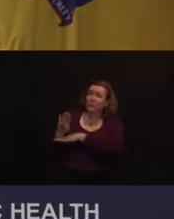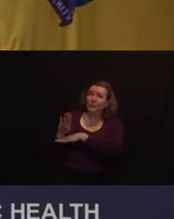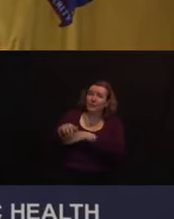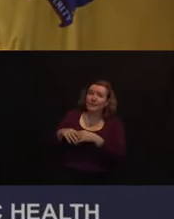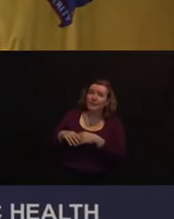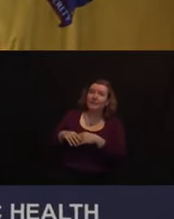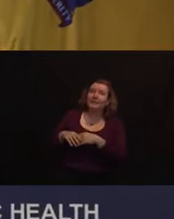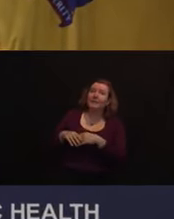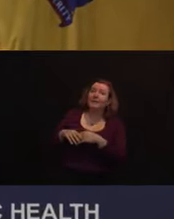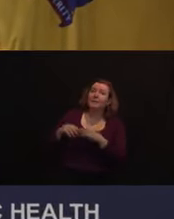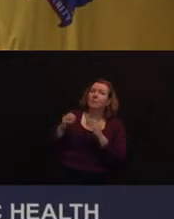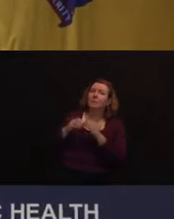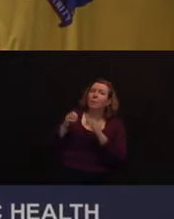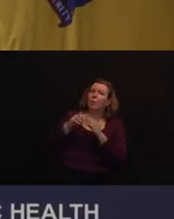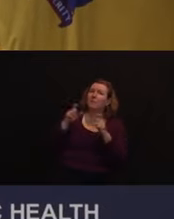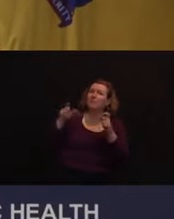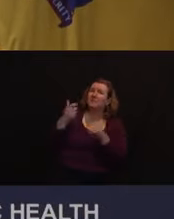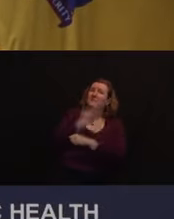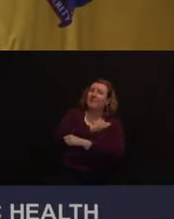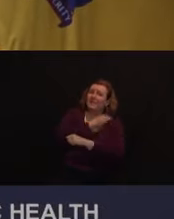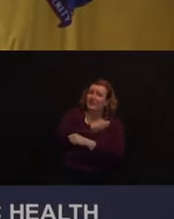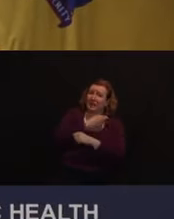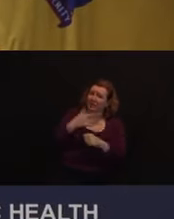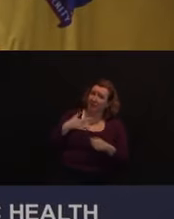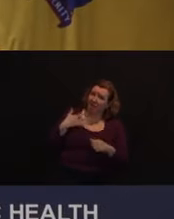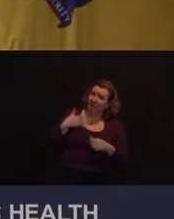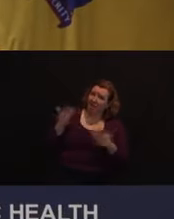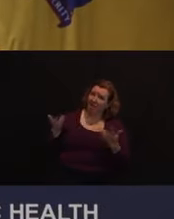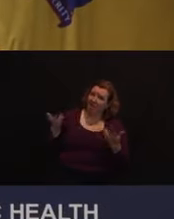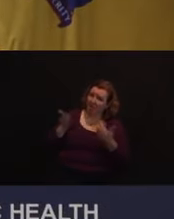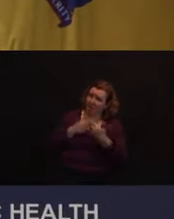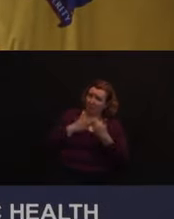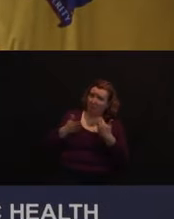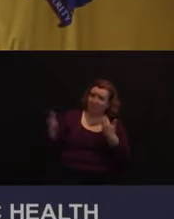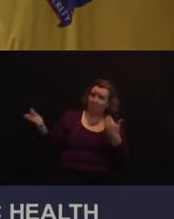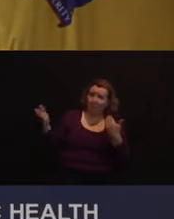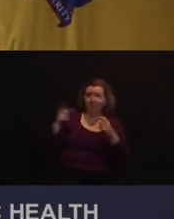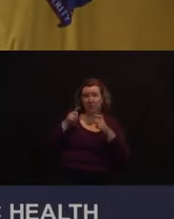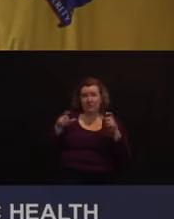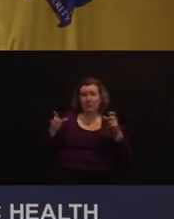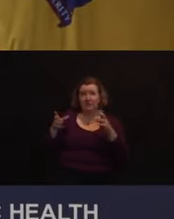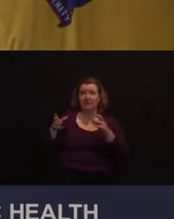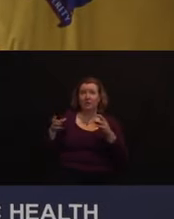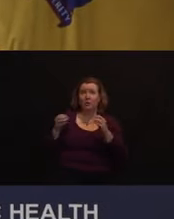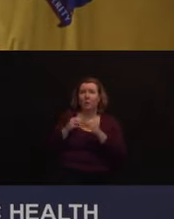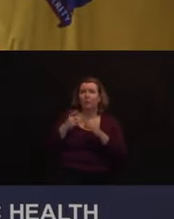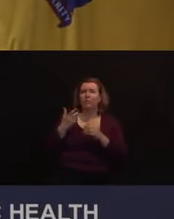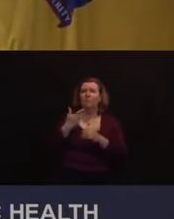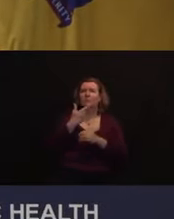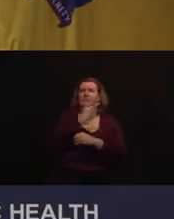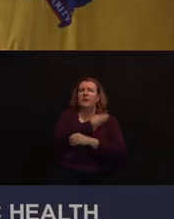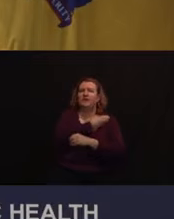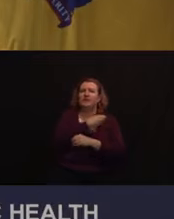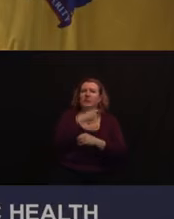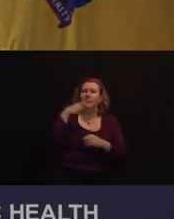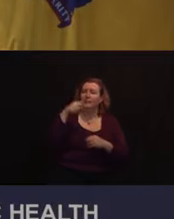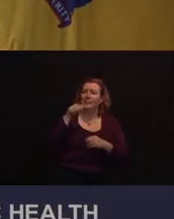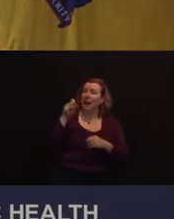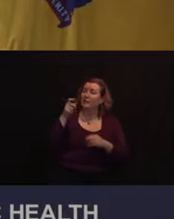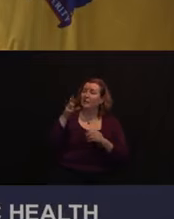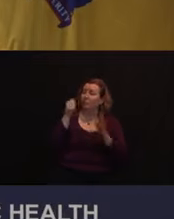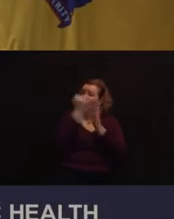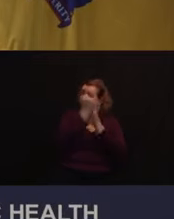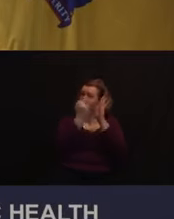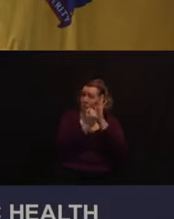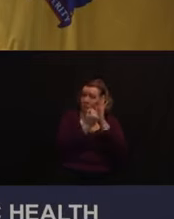more residents are vaccinated, do you foresee a time where vaccine passports will be required in places like public buildings? And in